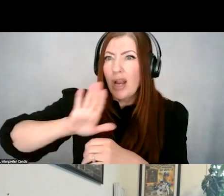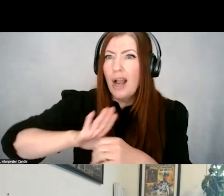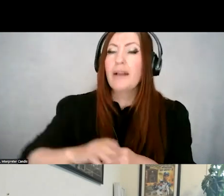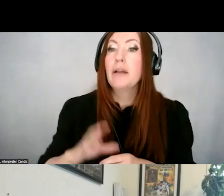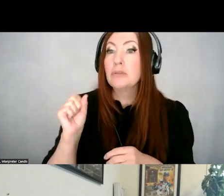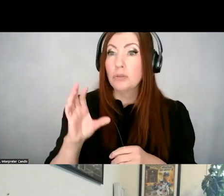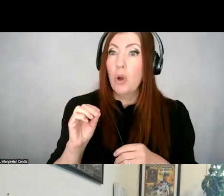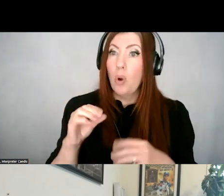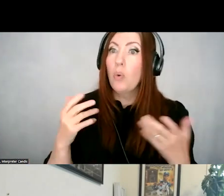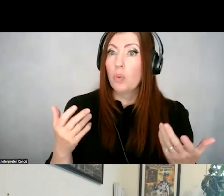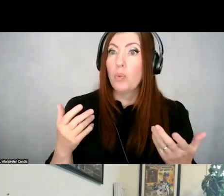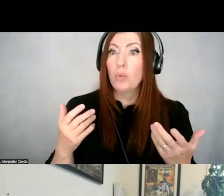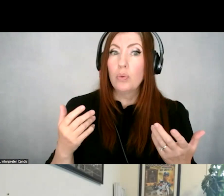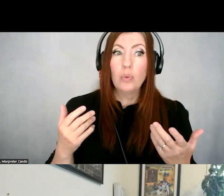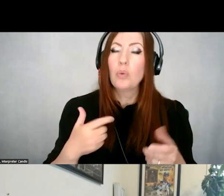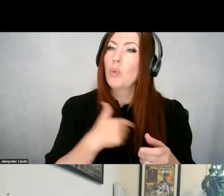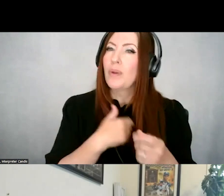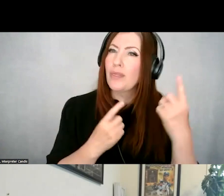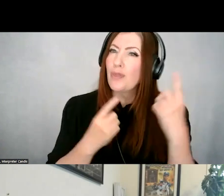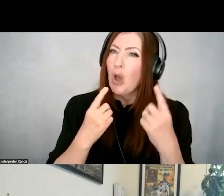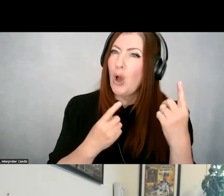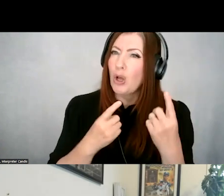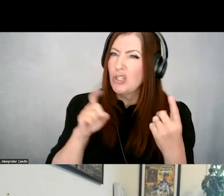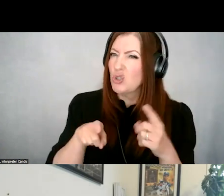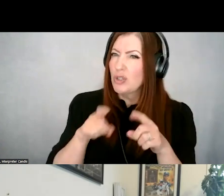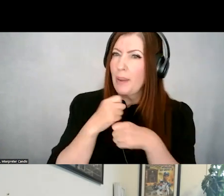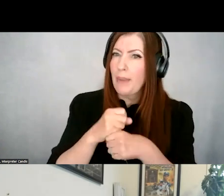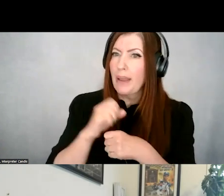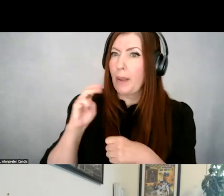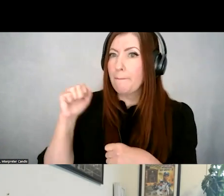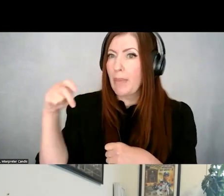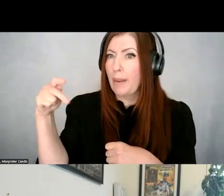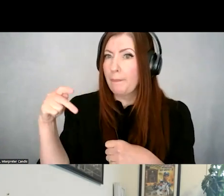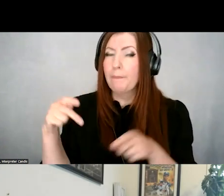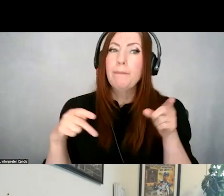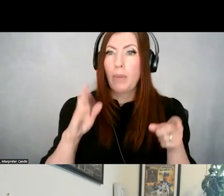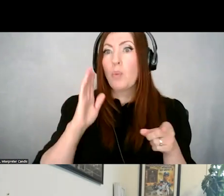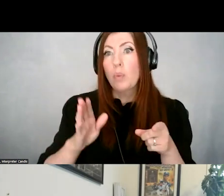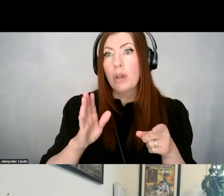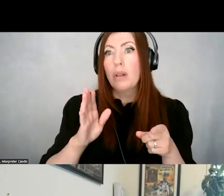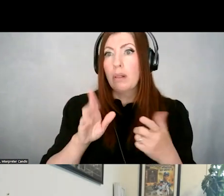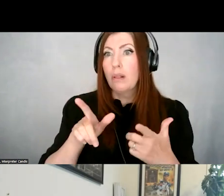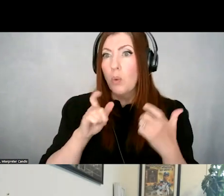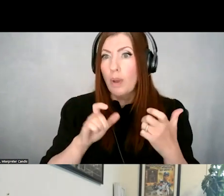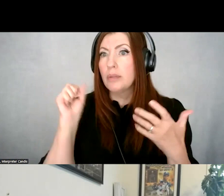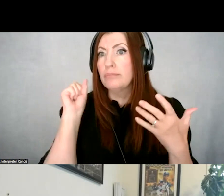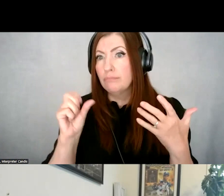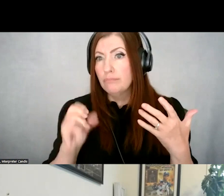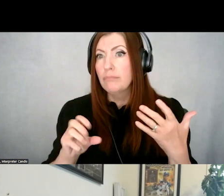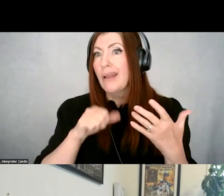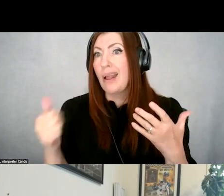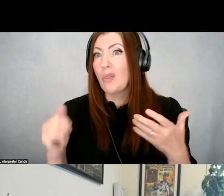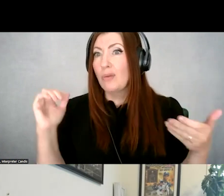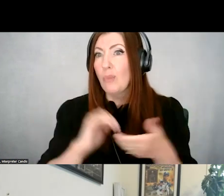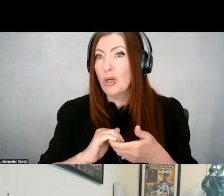so we thought maybe we should do a map. I'm going to get to that real quick. Another partnership we have